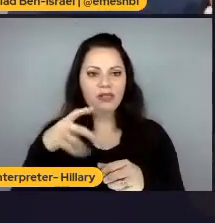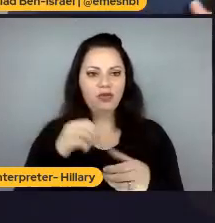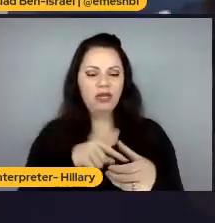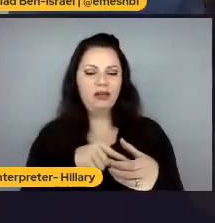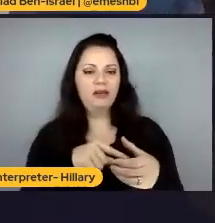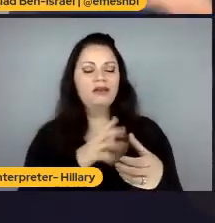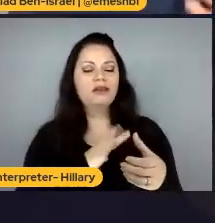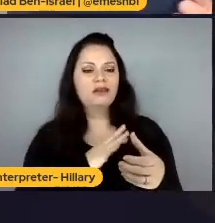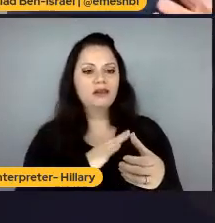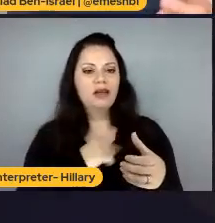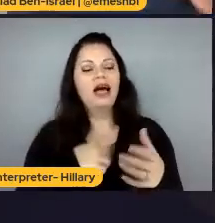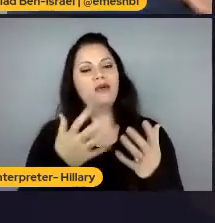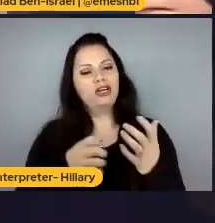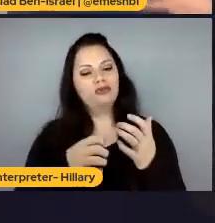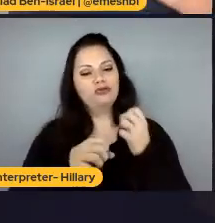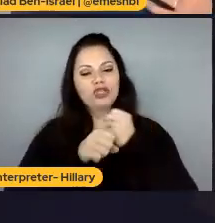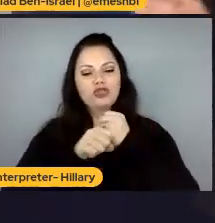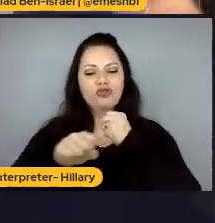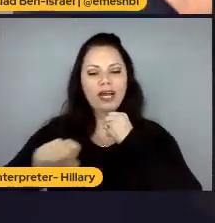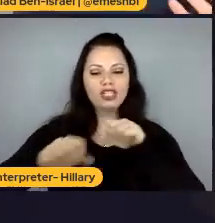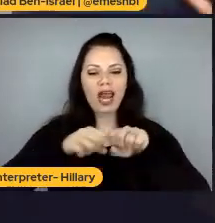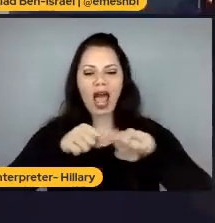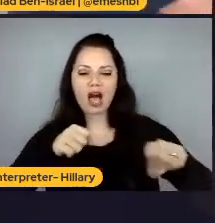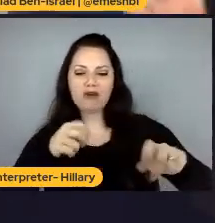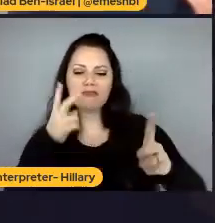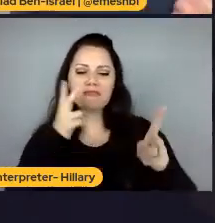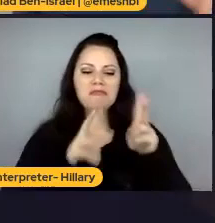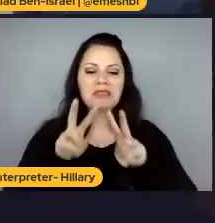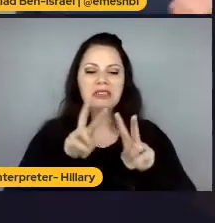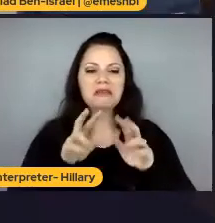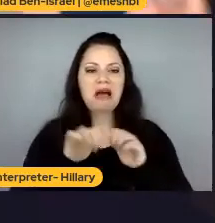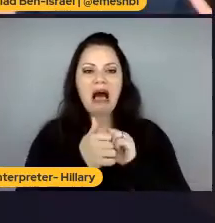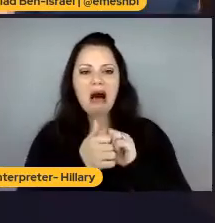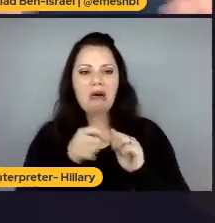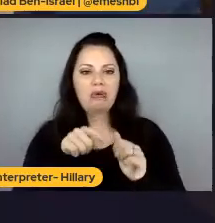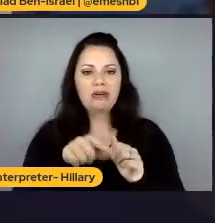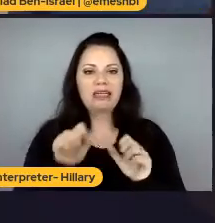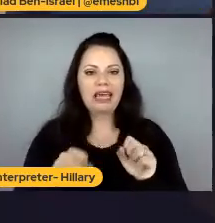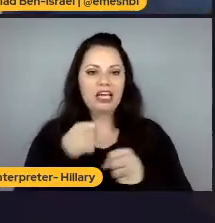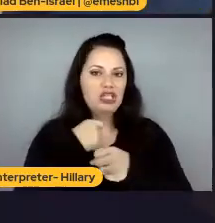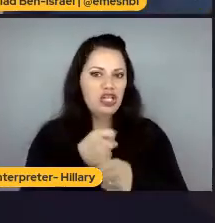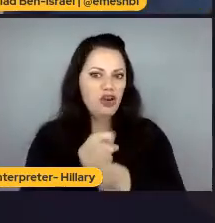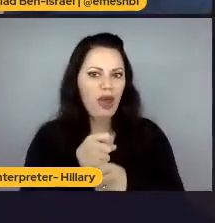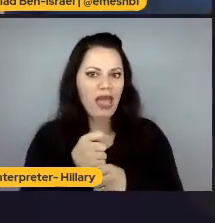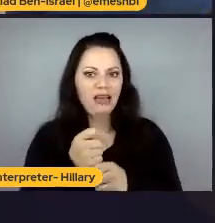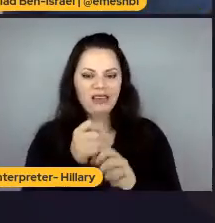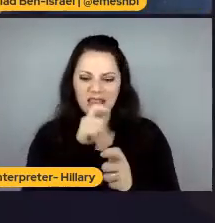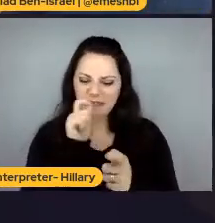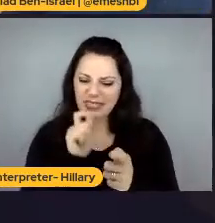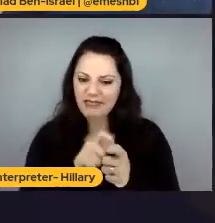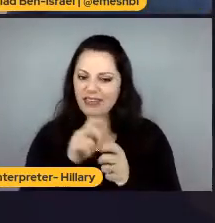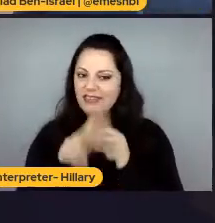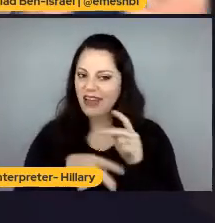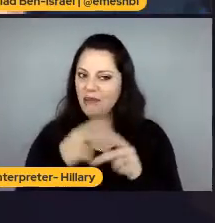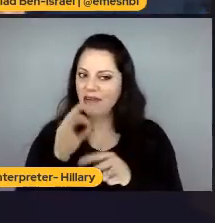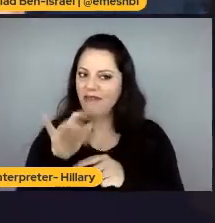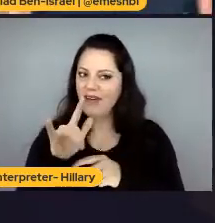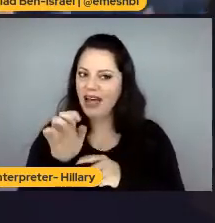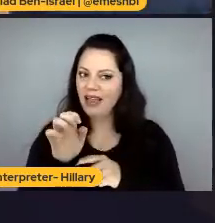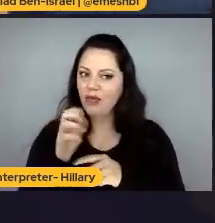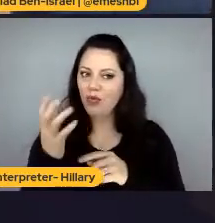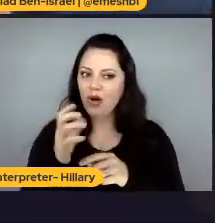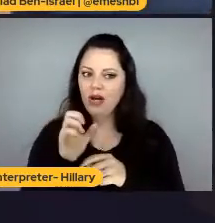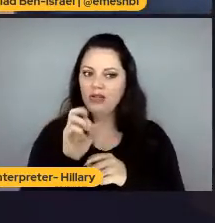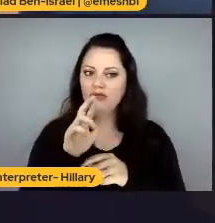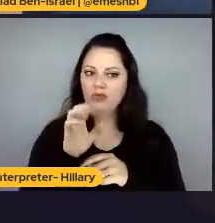stretch that a little bit and see what we can do with generating, this a very specific type of file, which is the source